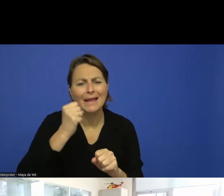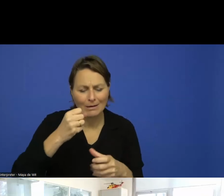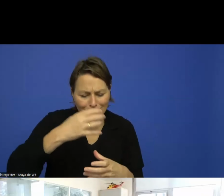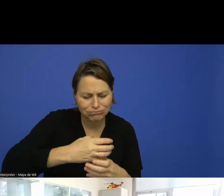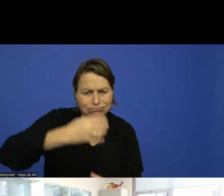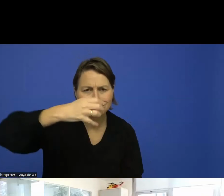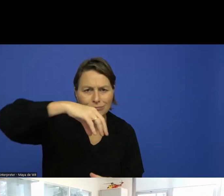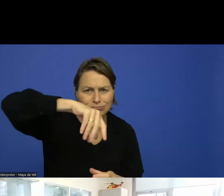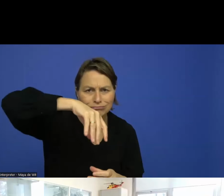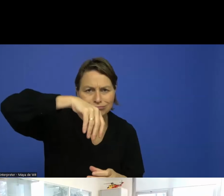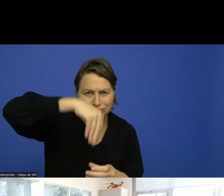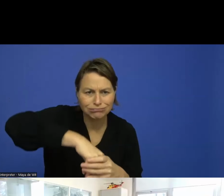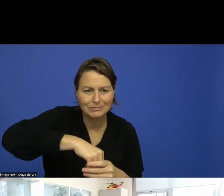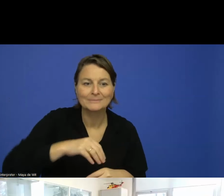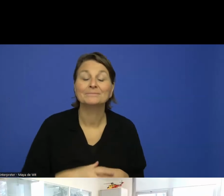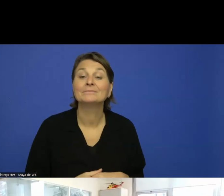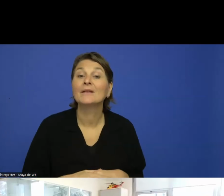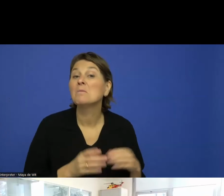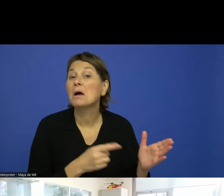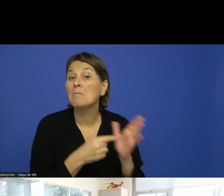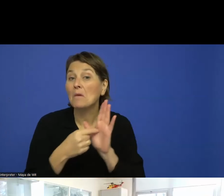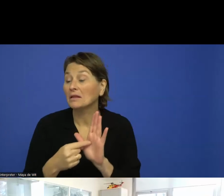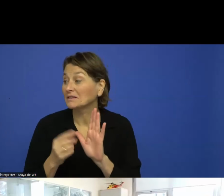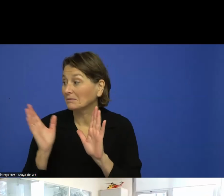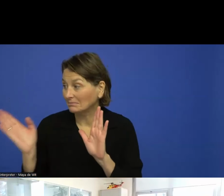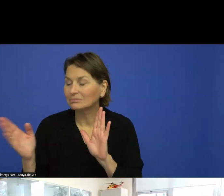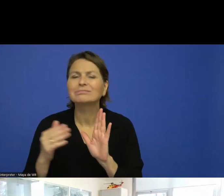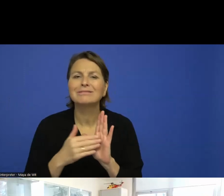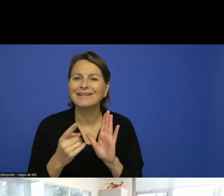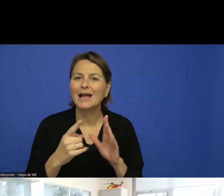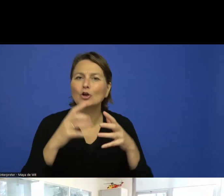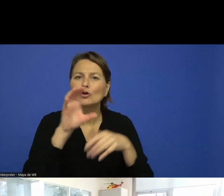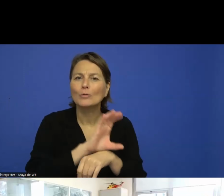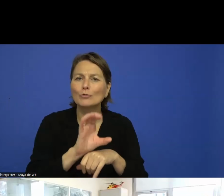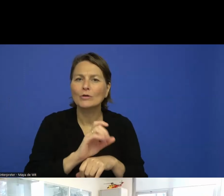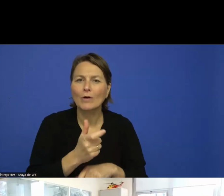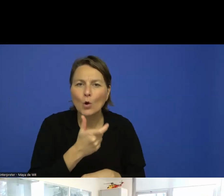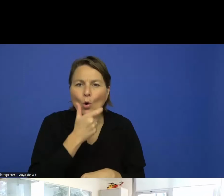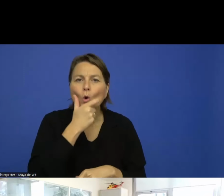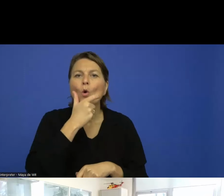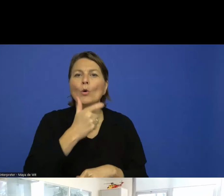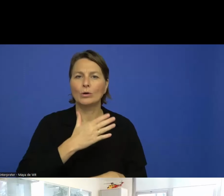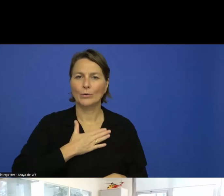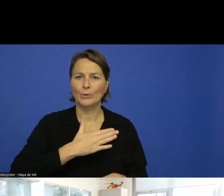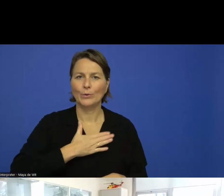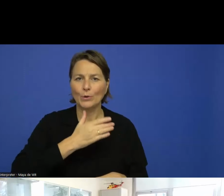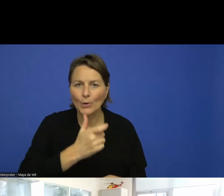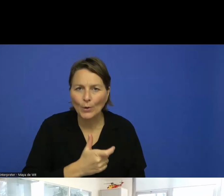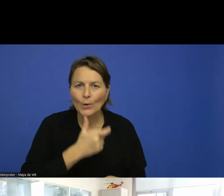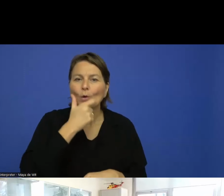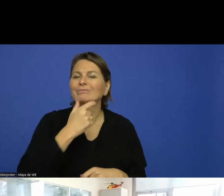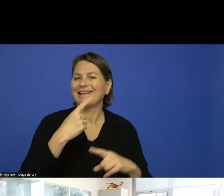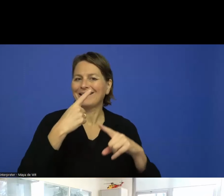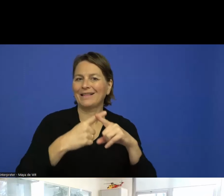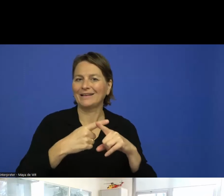on putting computers in inhalers so that we could undertake clinical trials. And all of that work led me to the